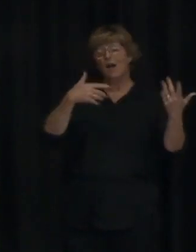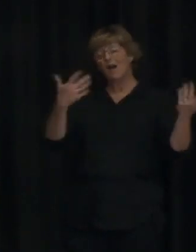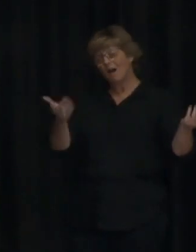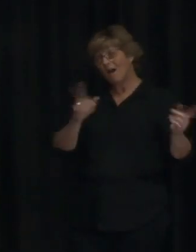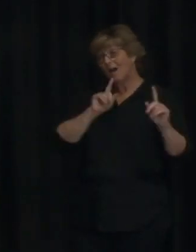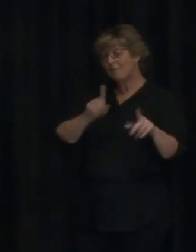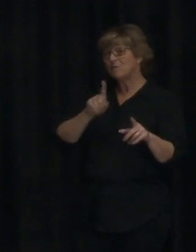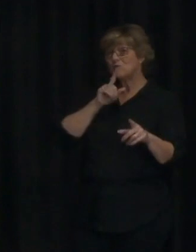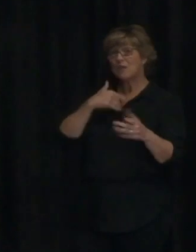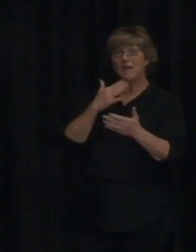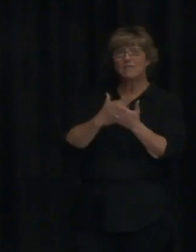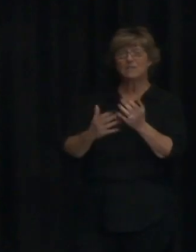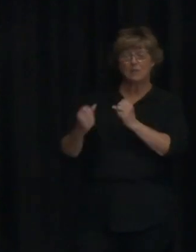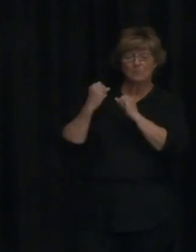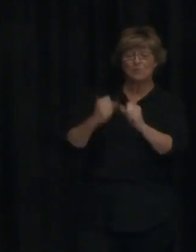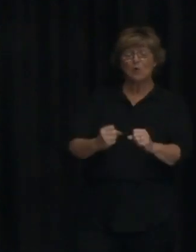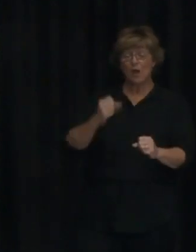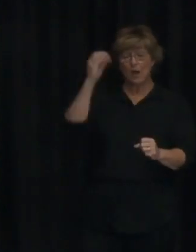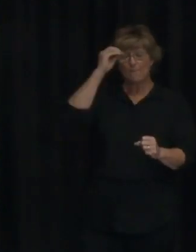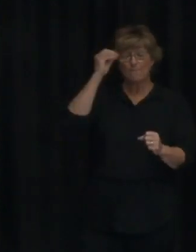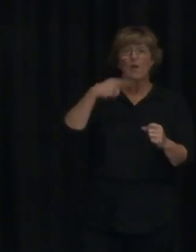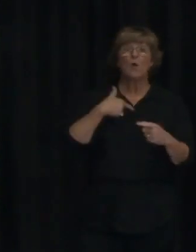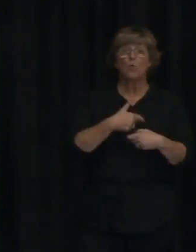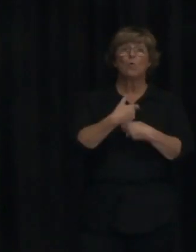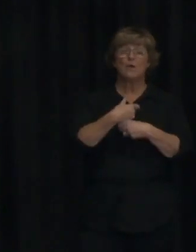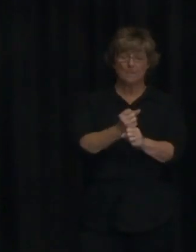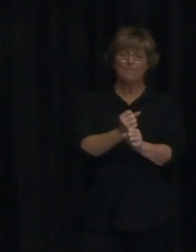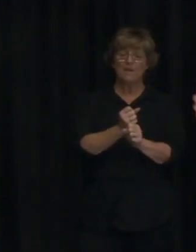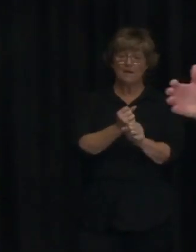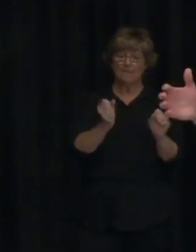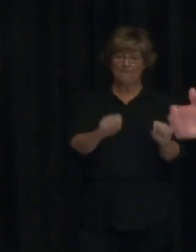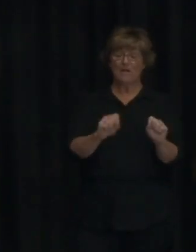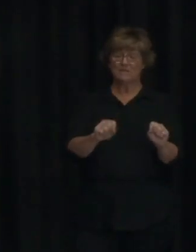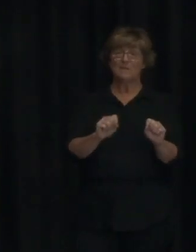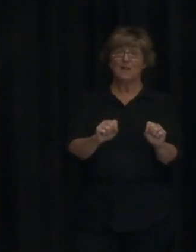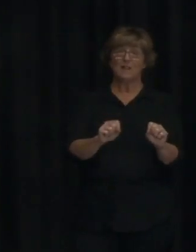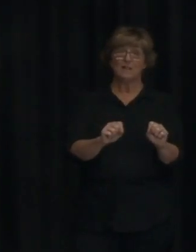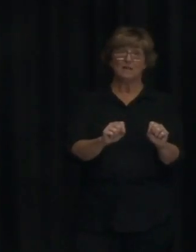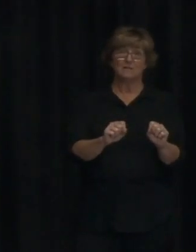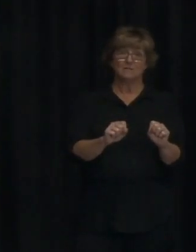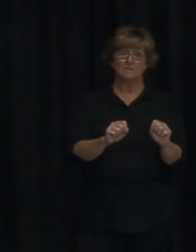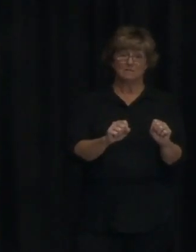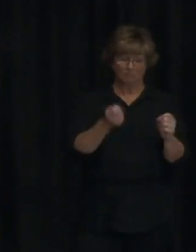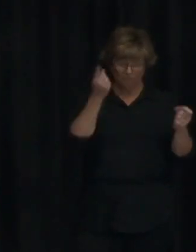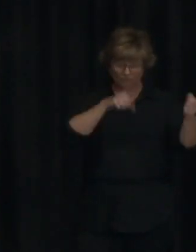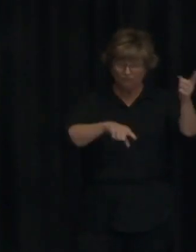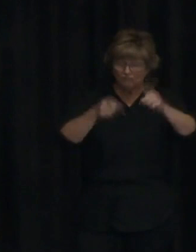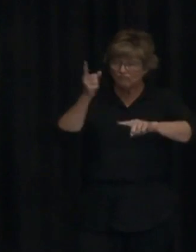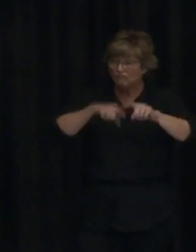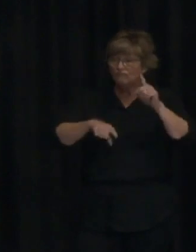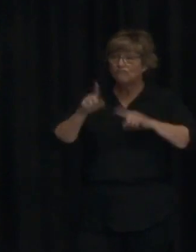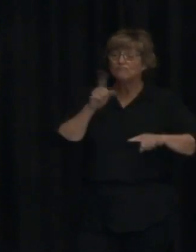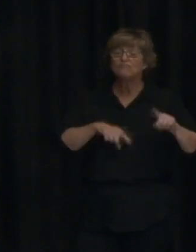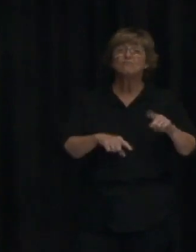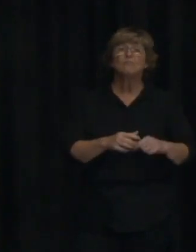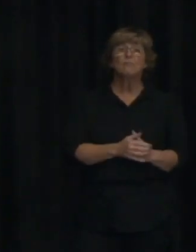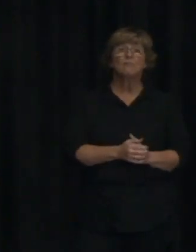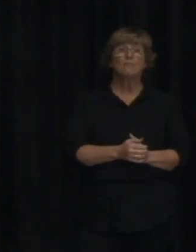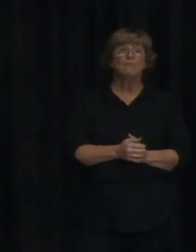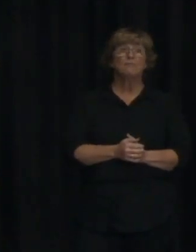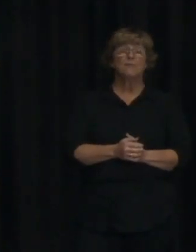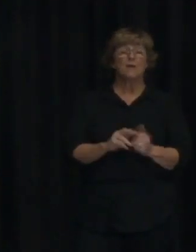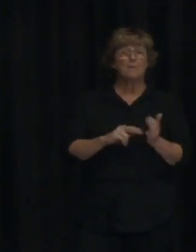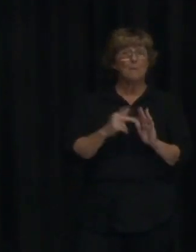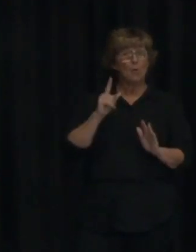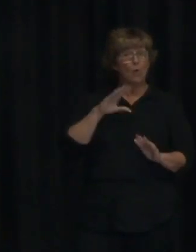strong opinions. Look, the bottom line is we created a framework that we believe is consensus. That in consensus doesn't mean